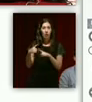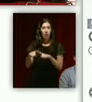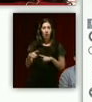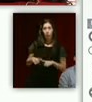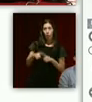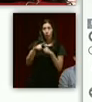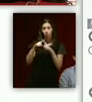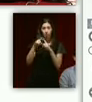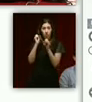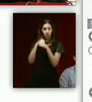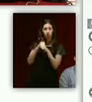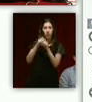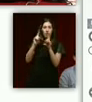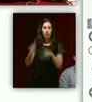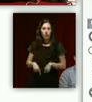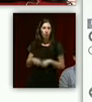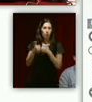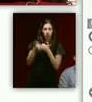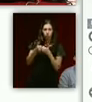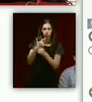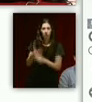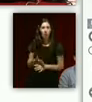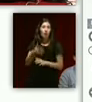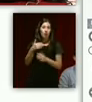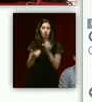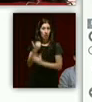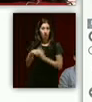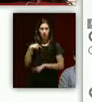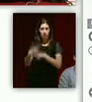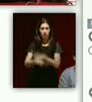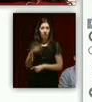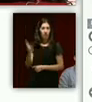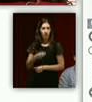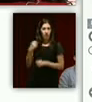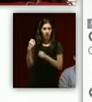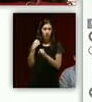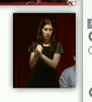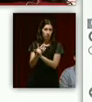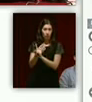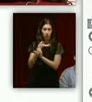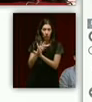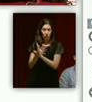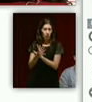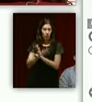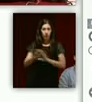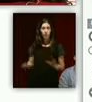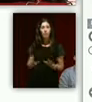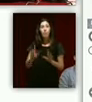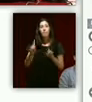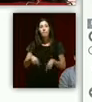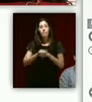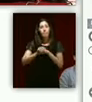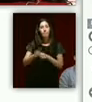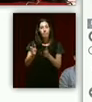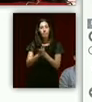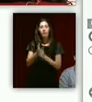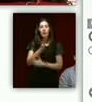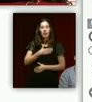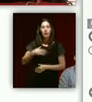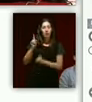He had a simulator, an Xbox, a PlayStation, so on a daily basis he just came and played. And since he was